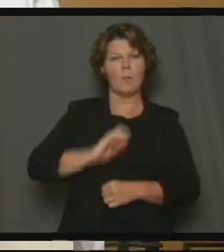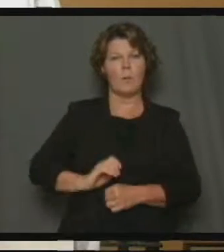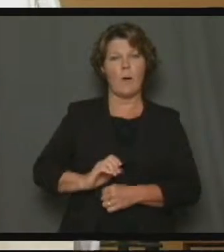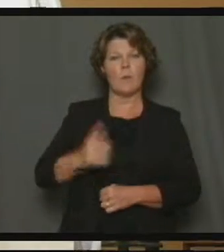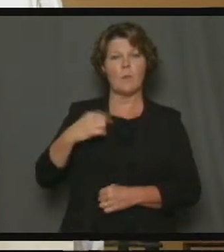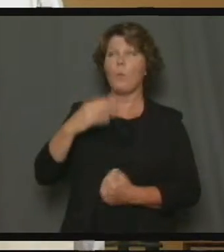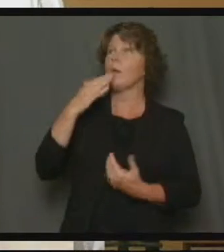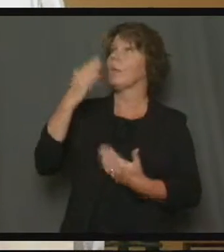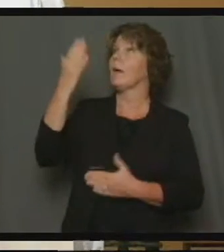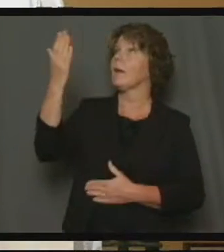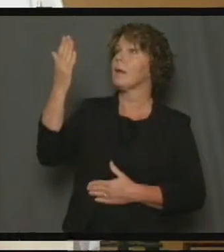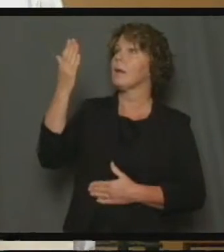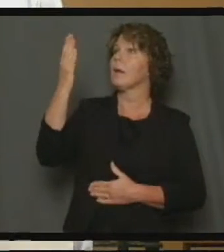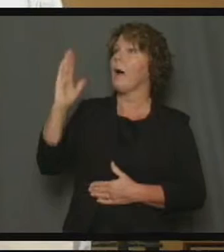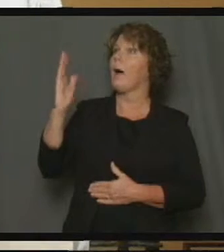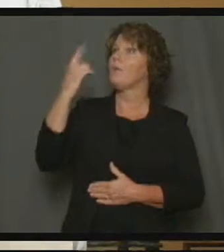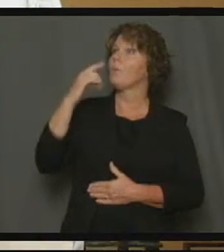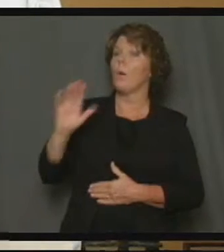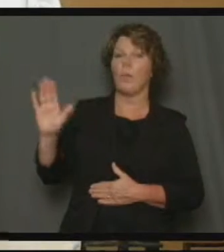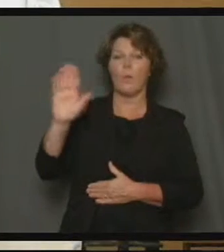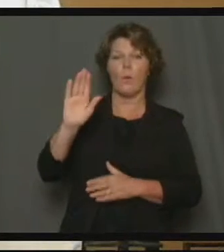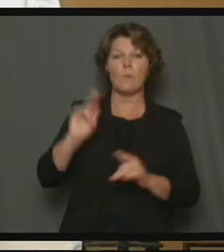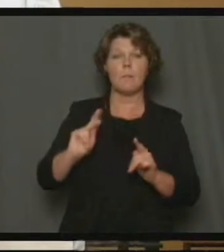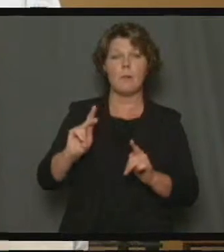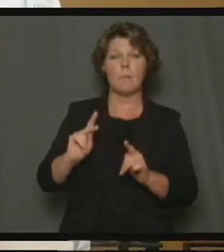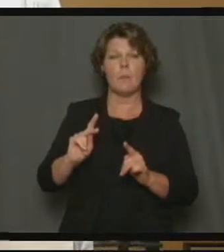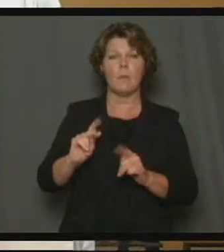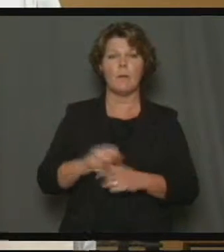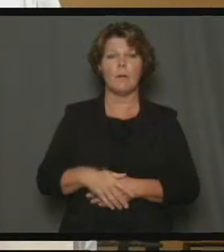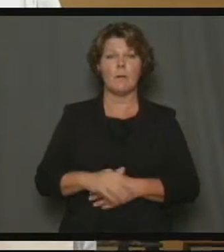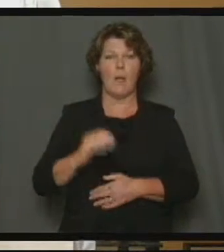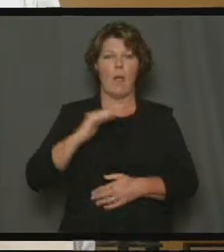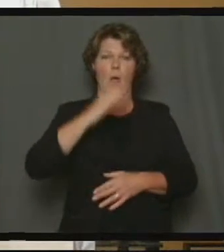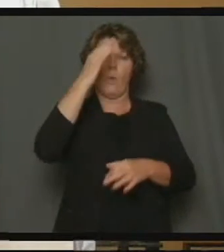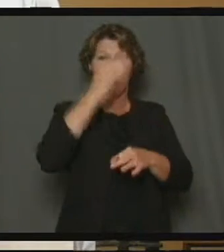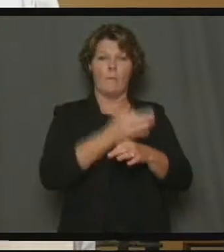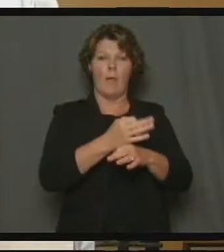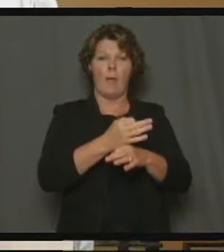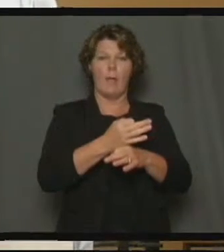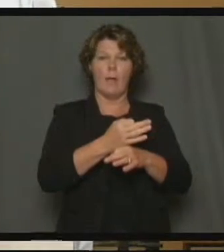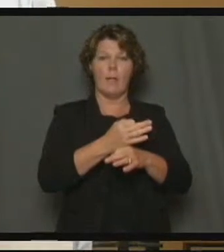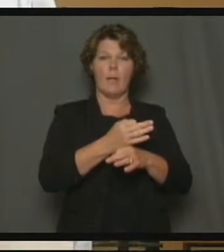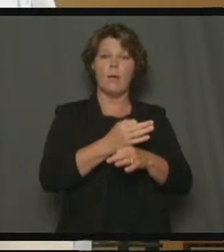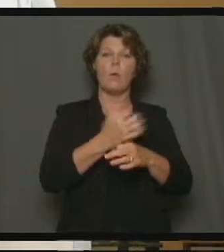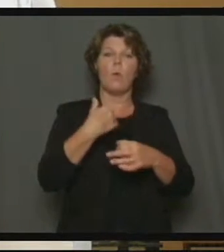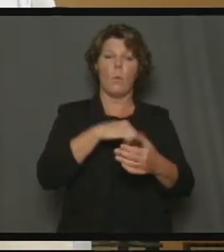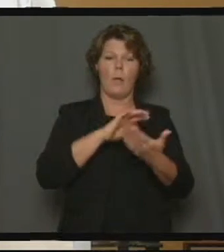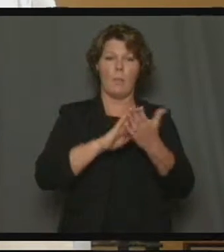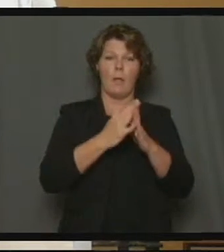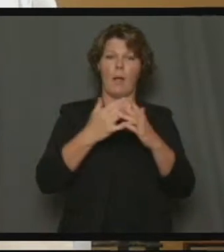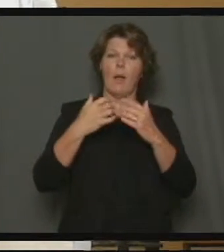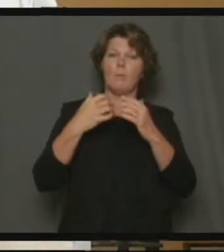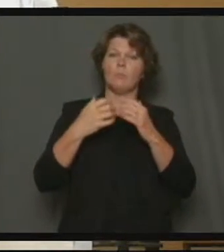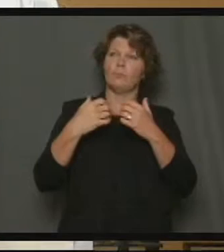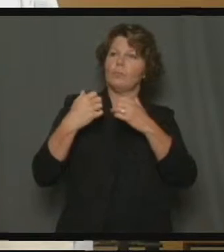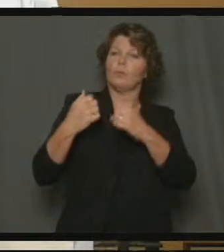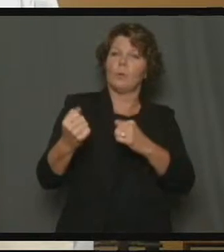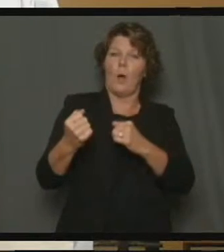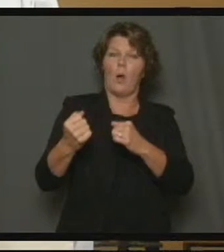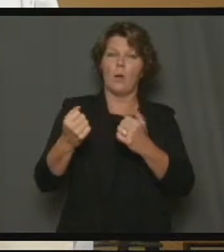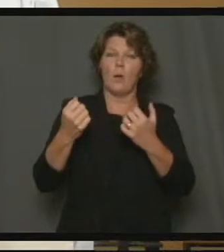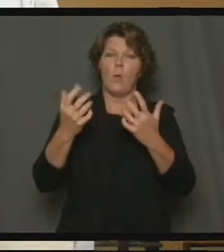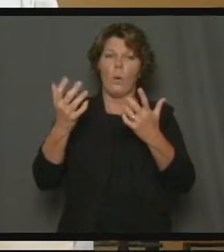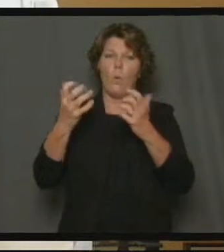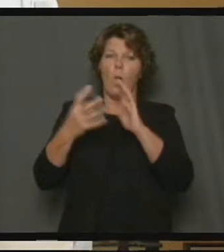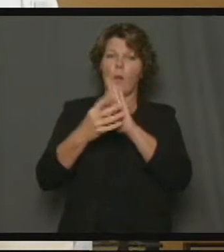them. We find strengthening of our faith in them, and we strive to imitate